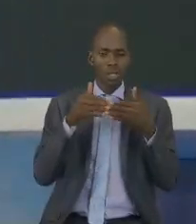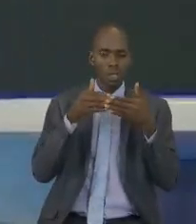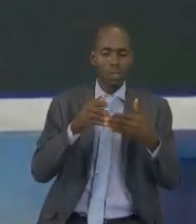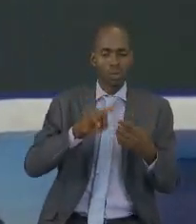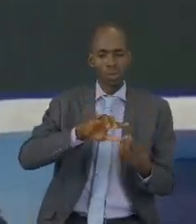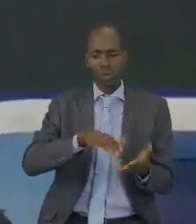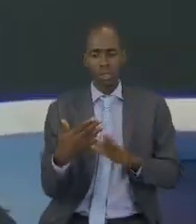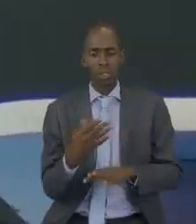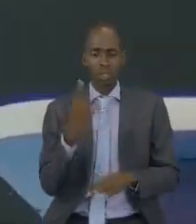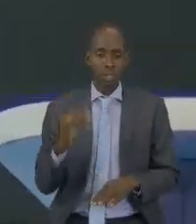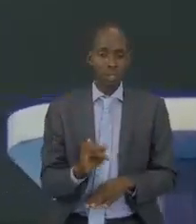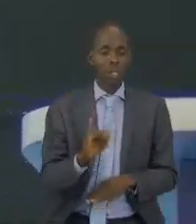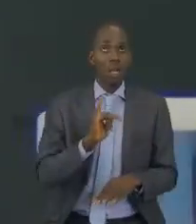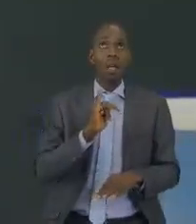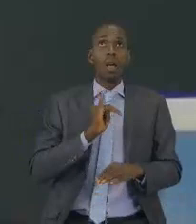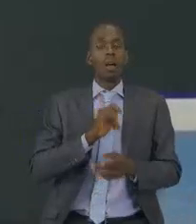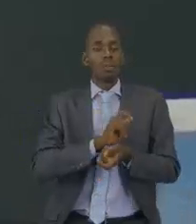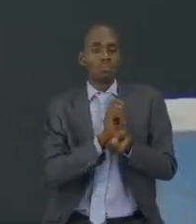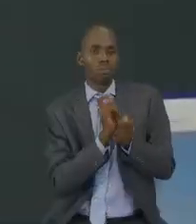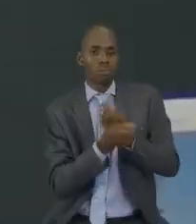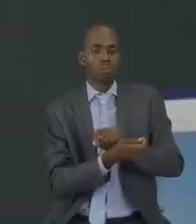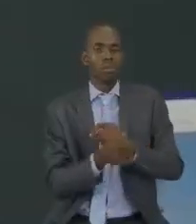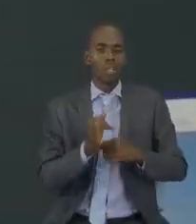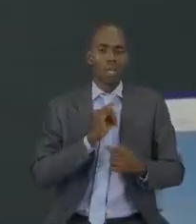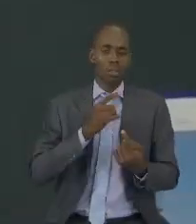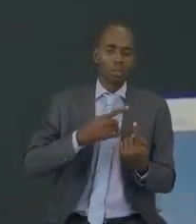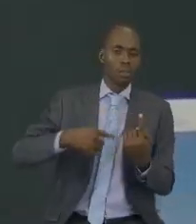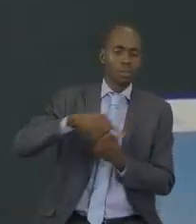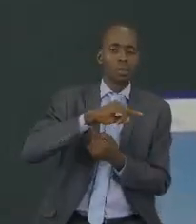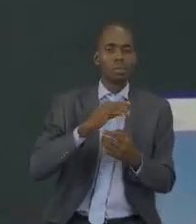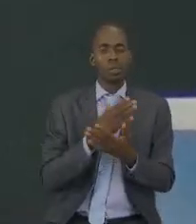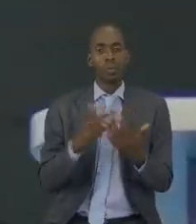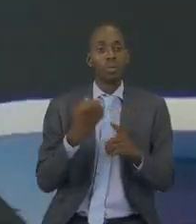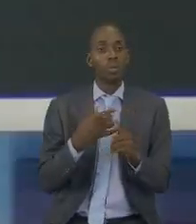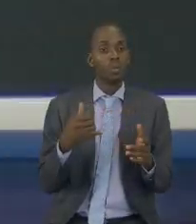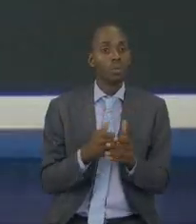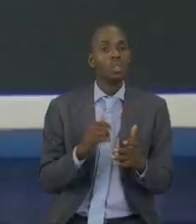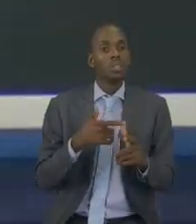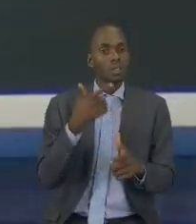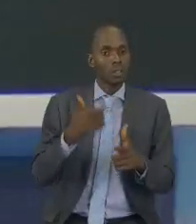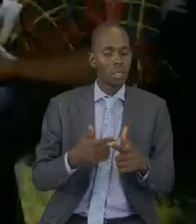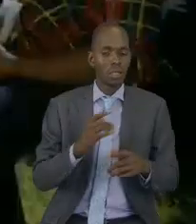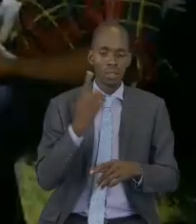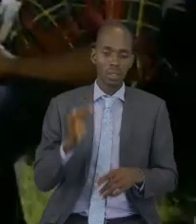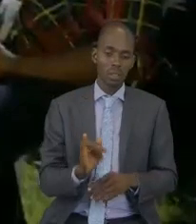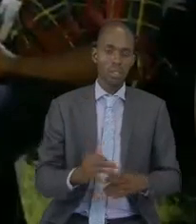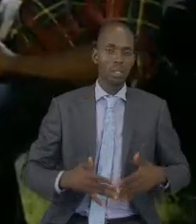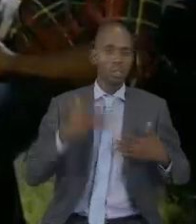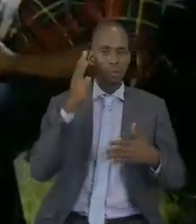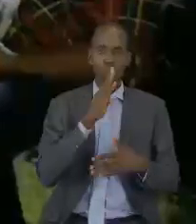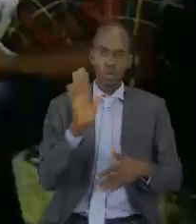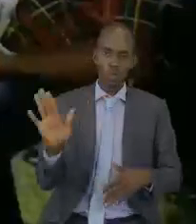I turn away from that and I turn to the Lord, eternal life will be yours tonight